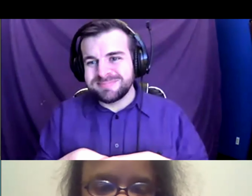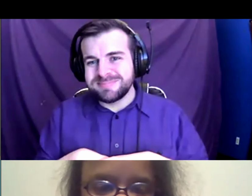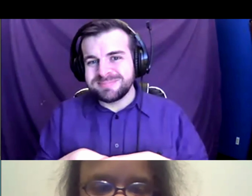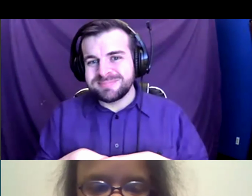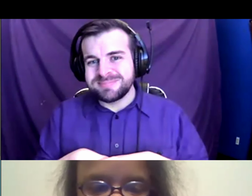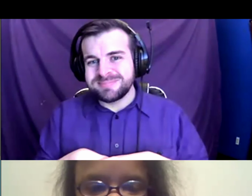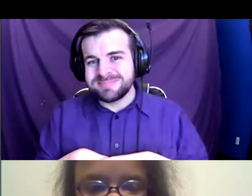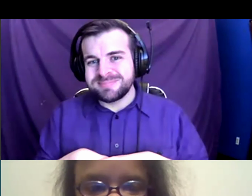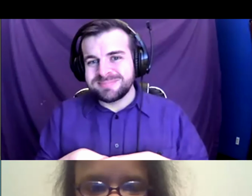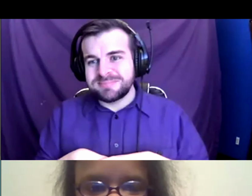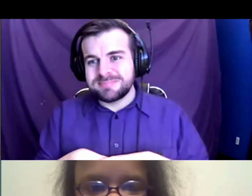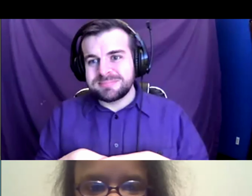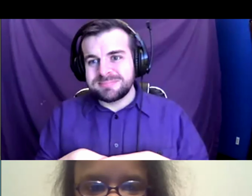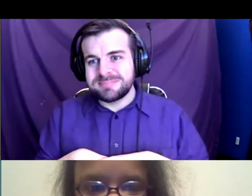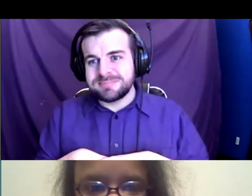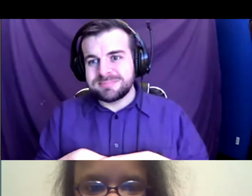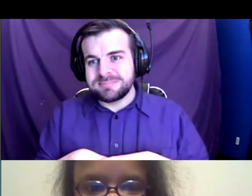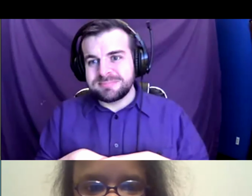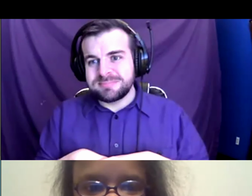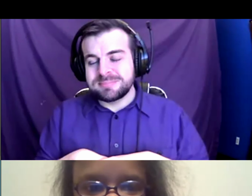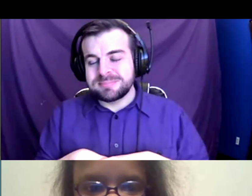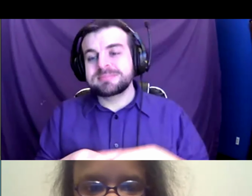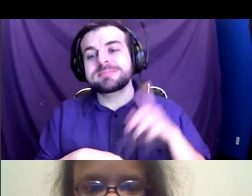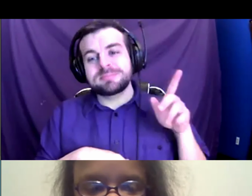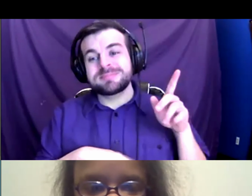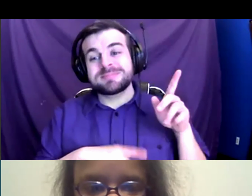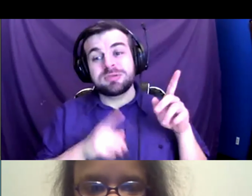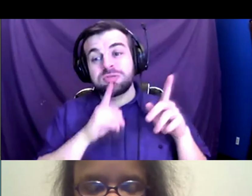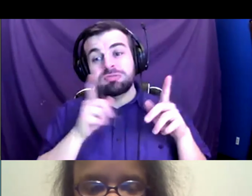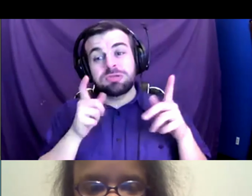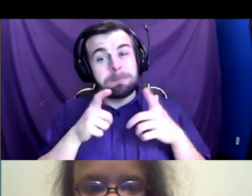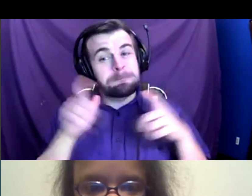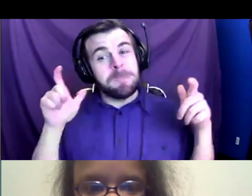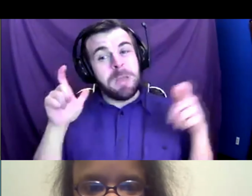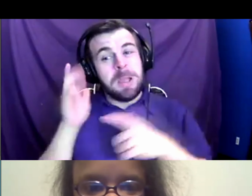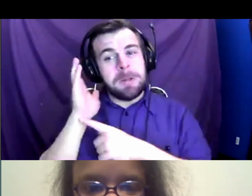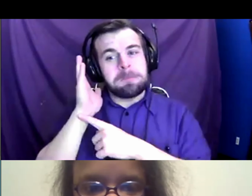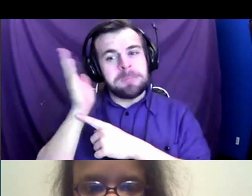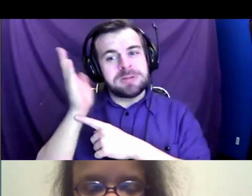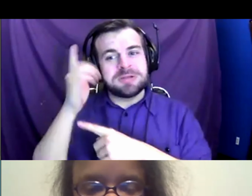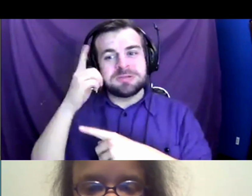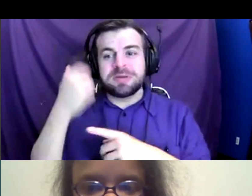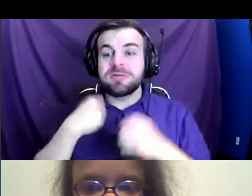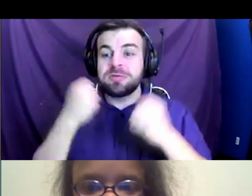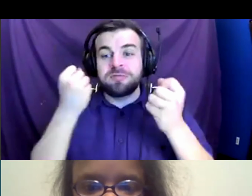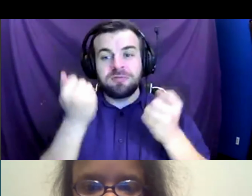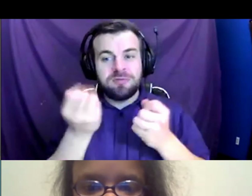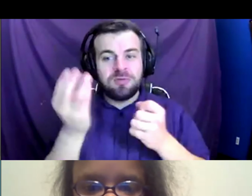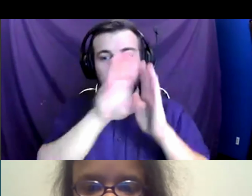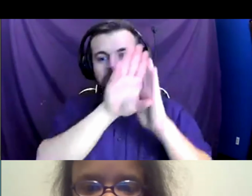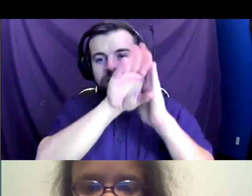This is a really large presentation because we've got some fun videos in it. So this one may take a minute to open.